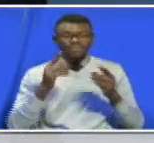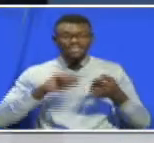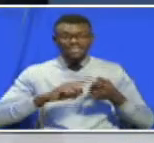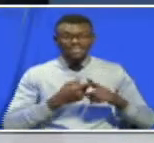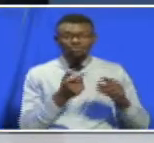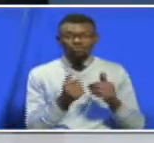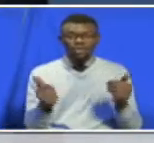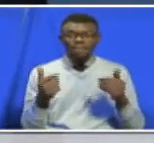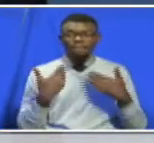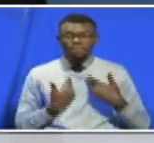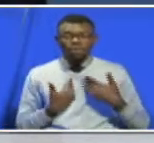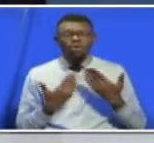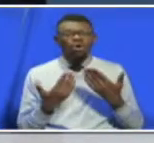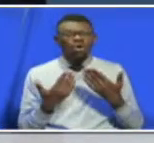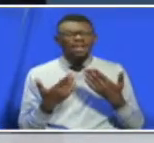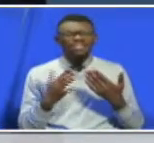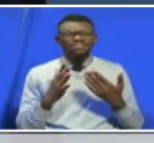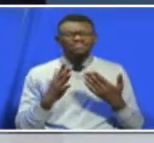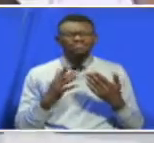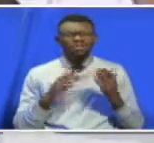has already attracted 11 teams.